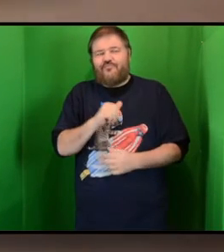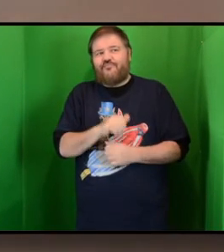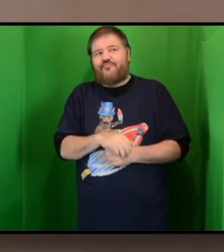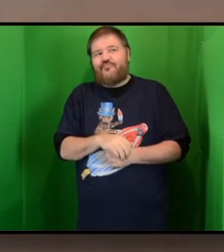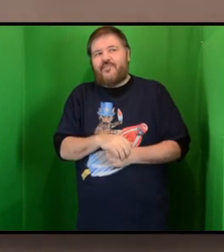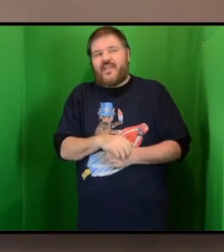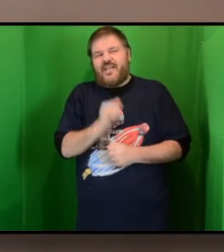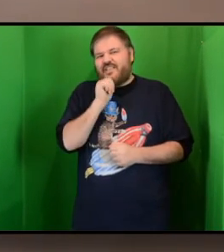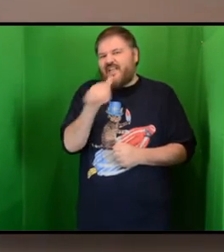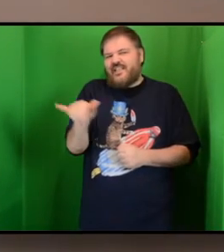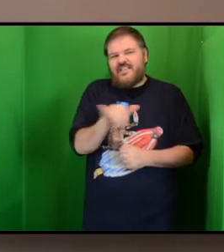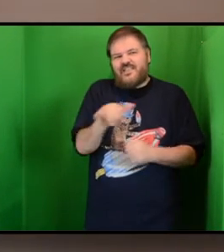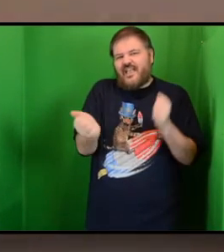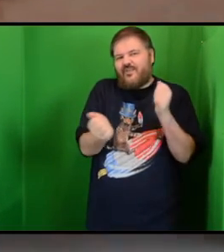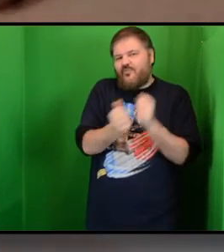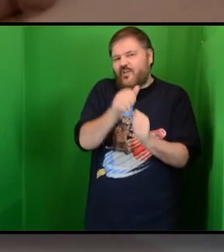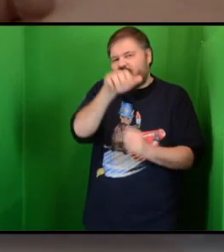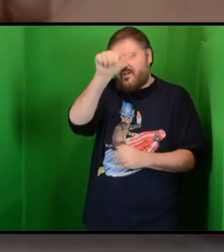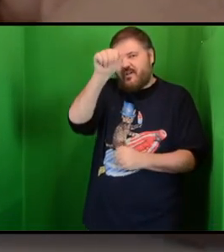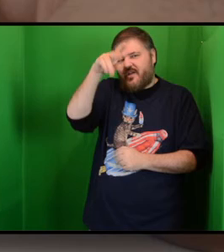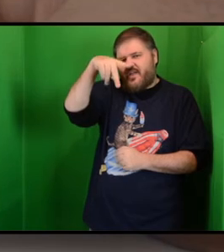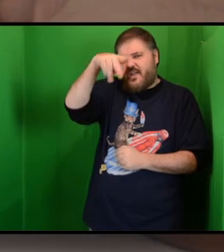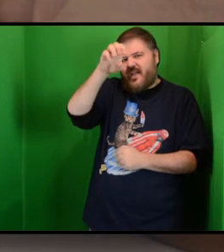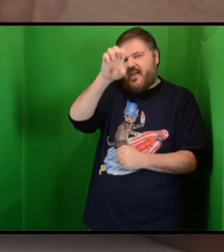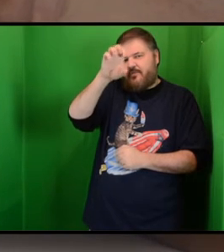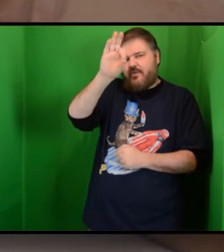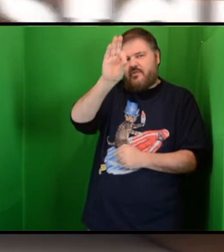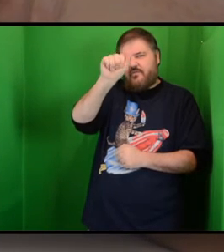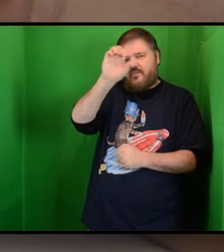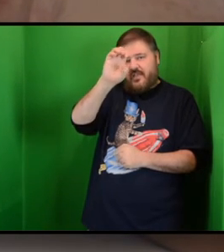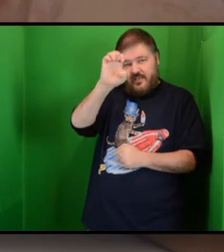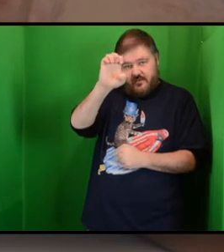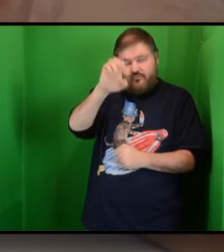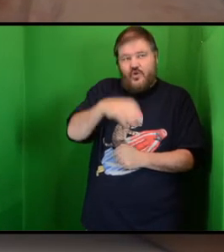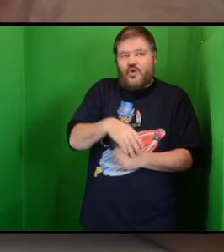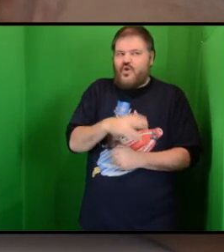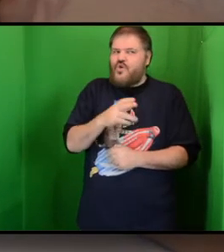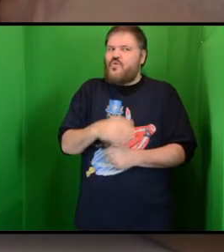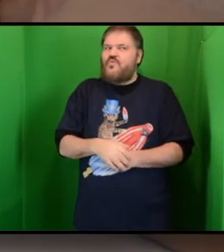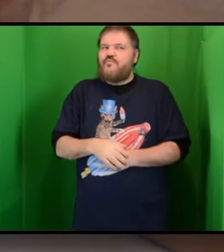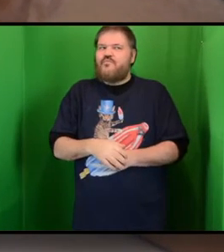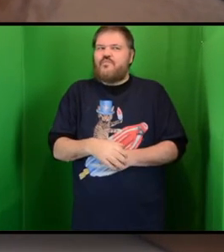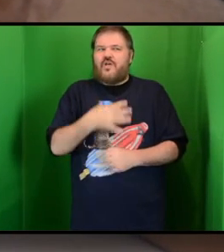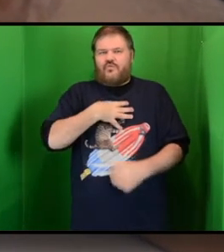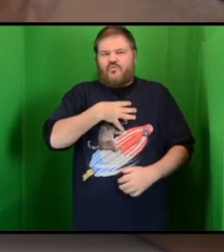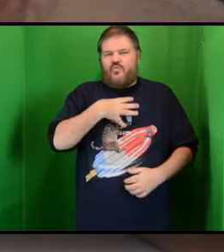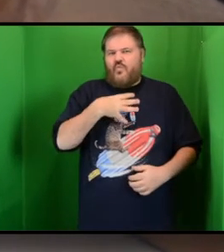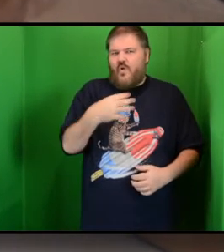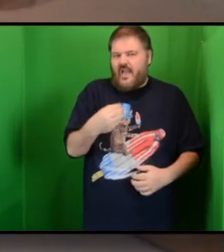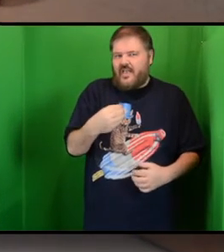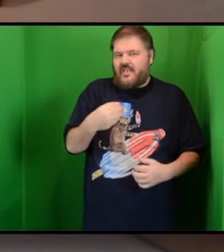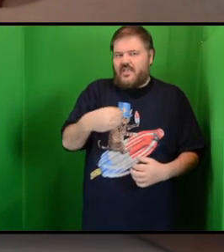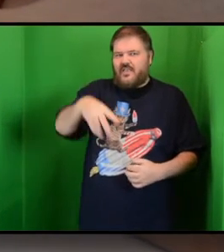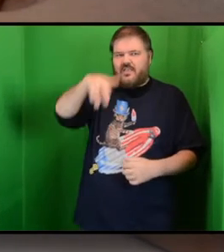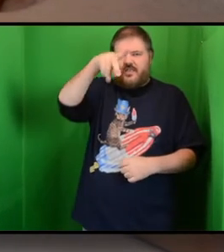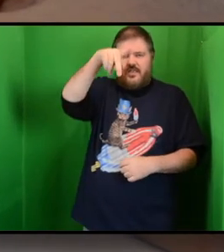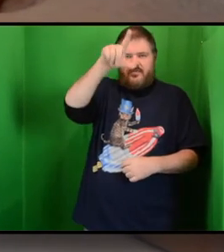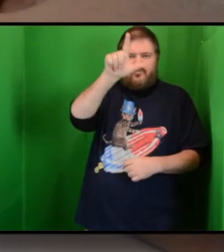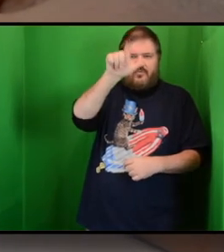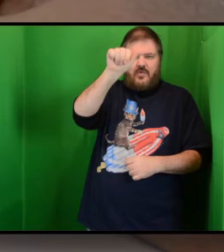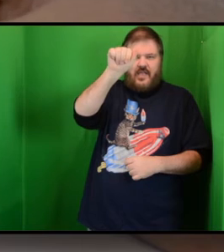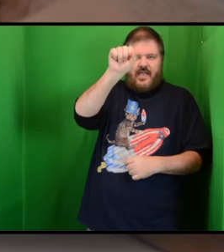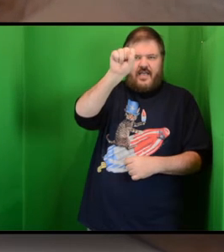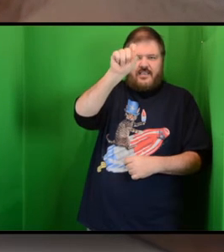That's due to transformation. So for manufacturing, I would give this guy a 4